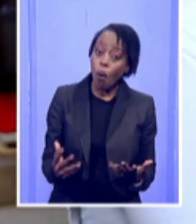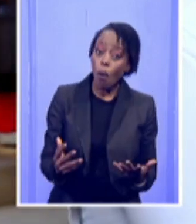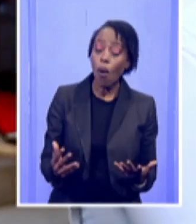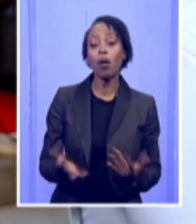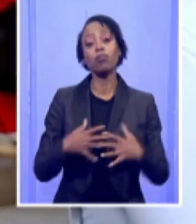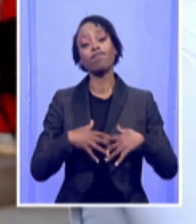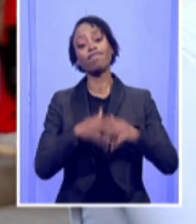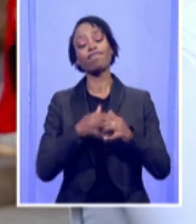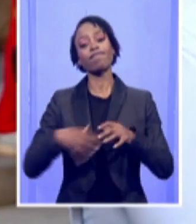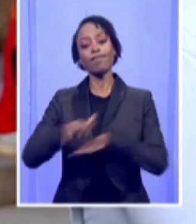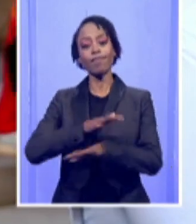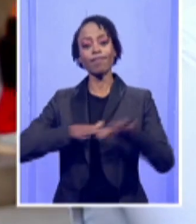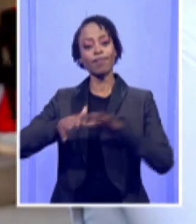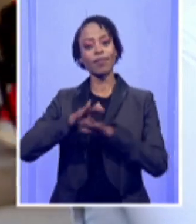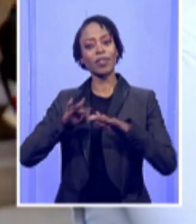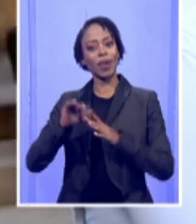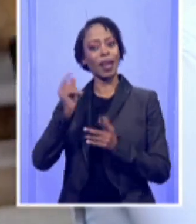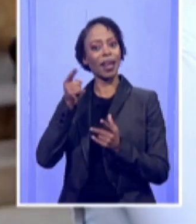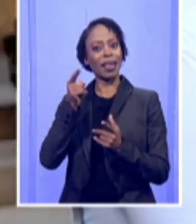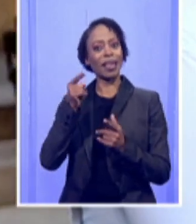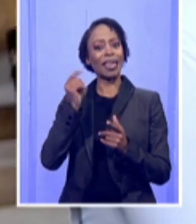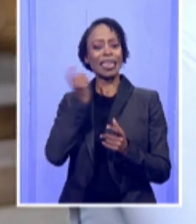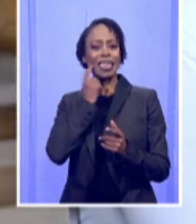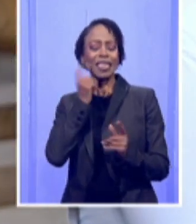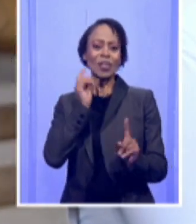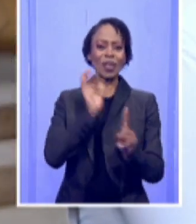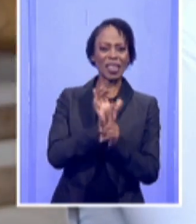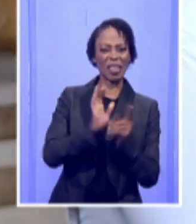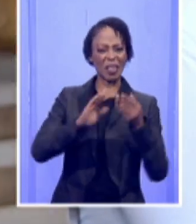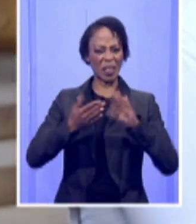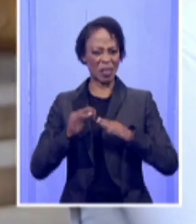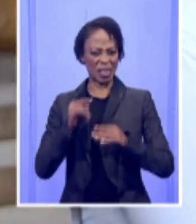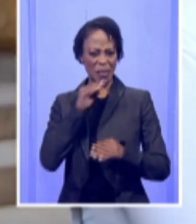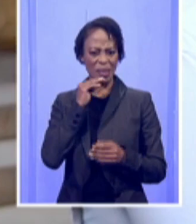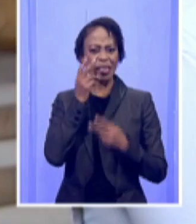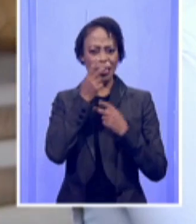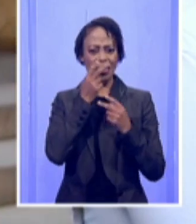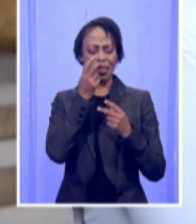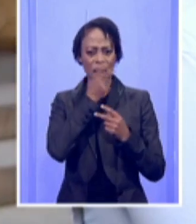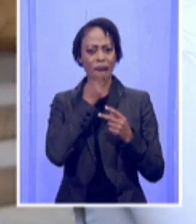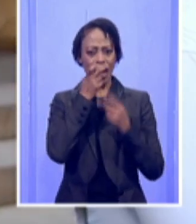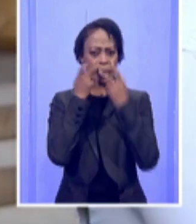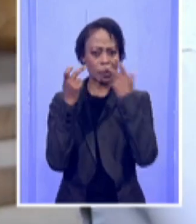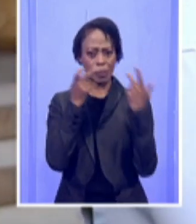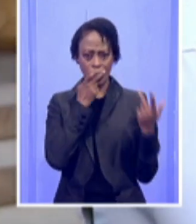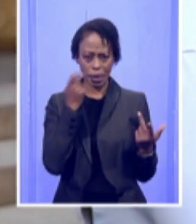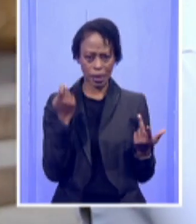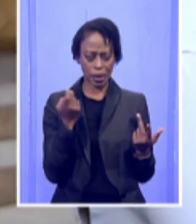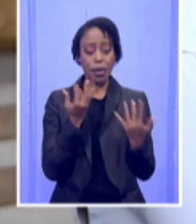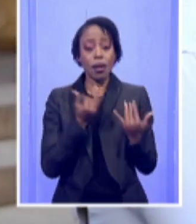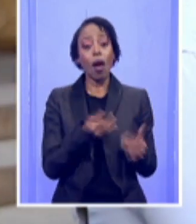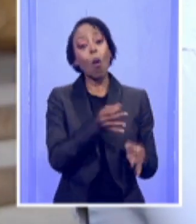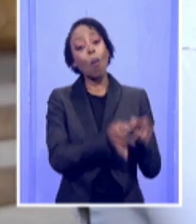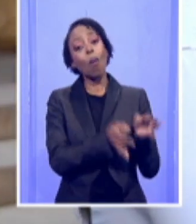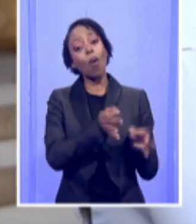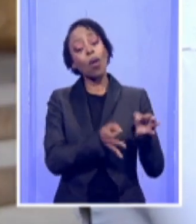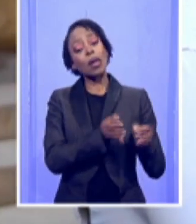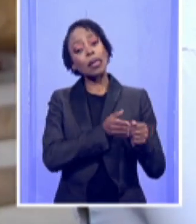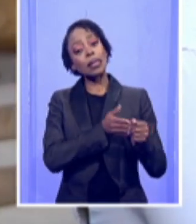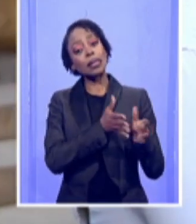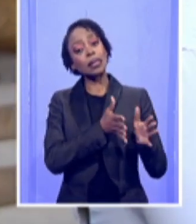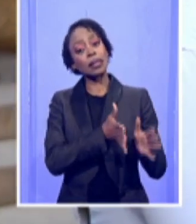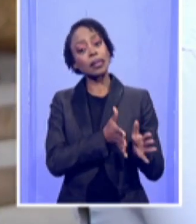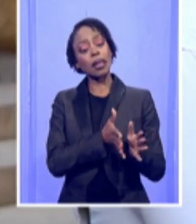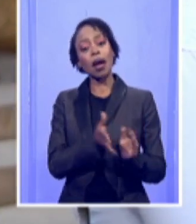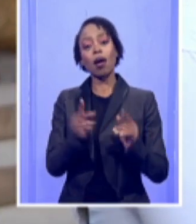creates a situation where harm is inflicted upon that community. Then it becomes hate speech. And now if a political leader goes onto a